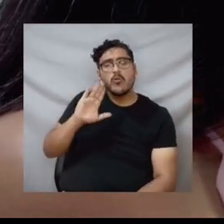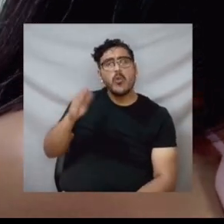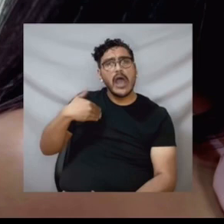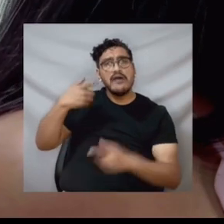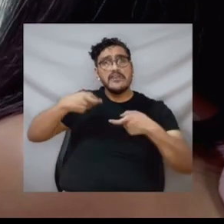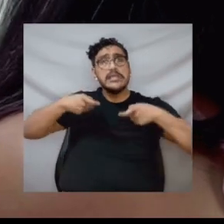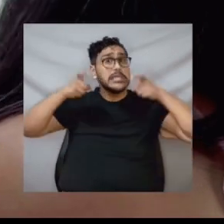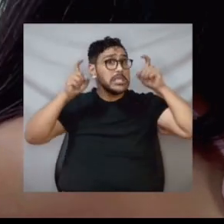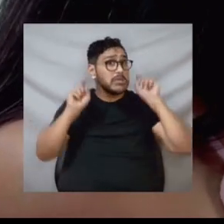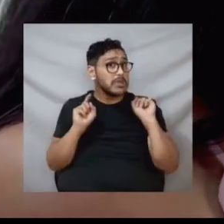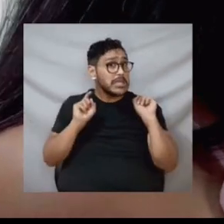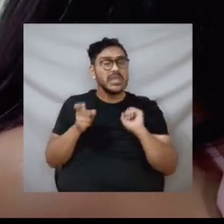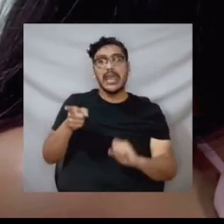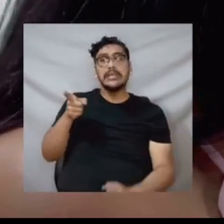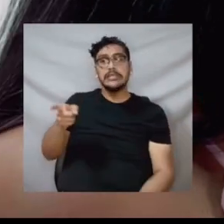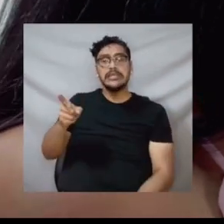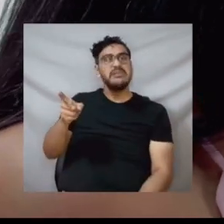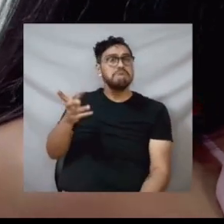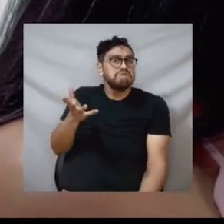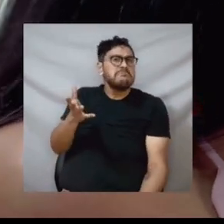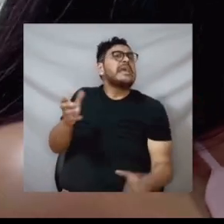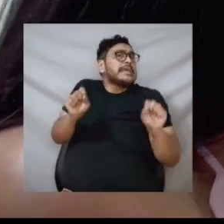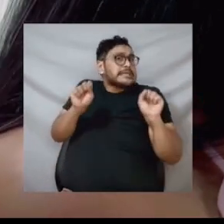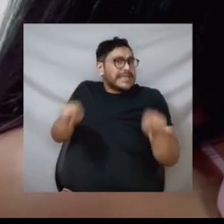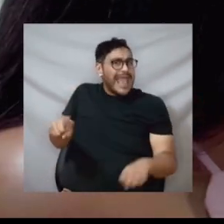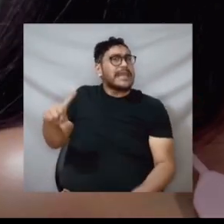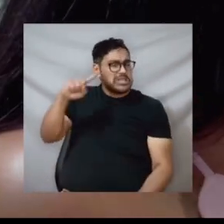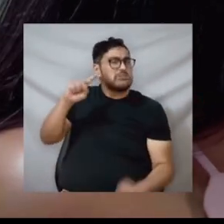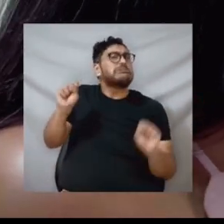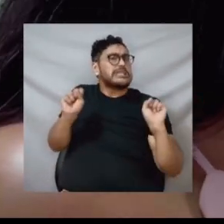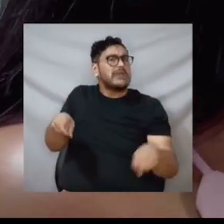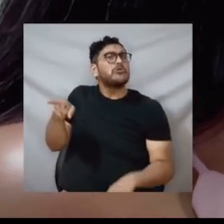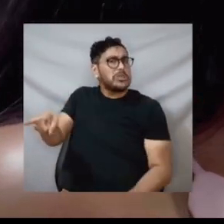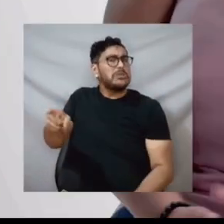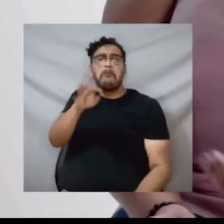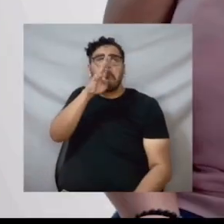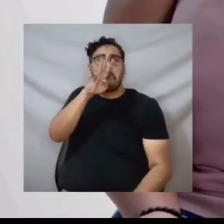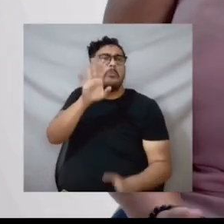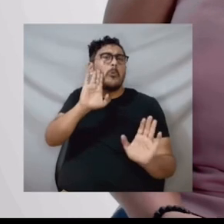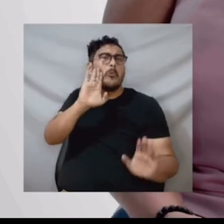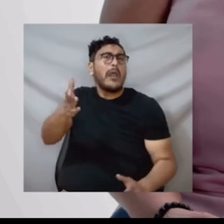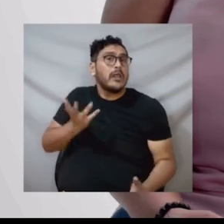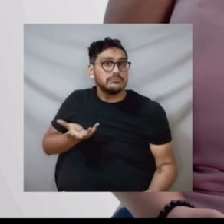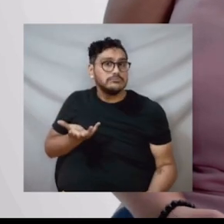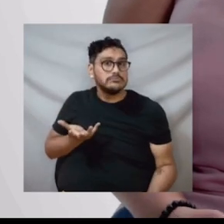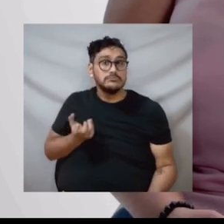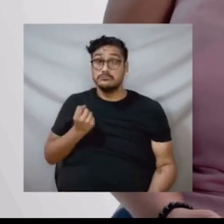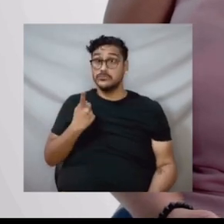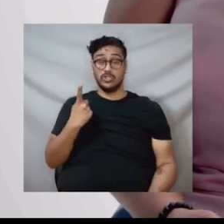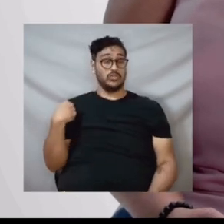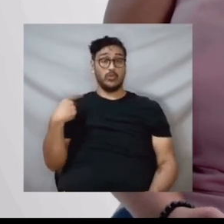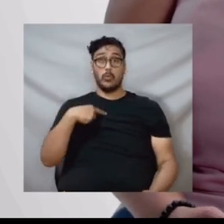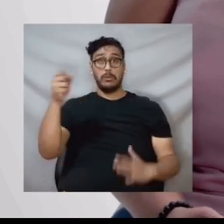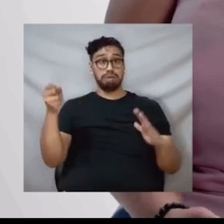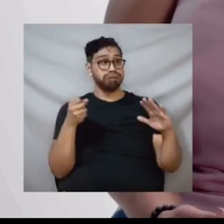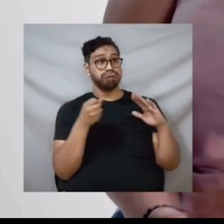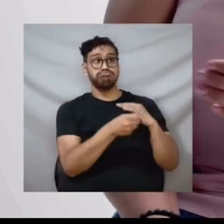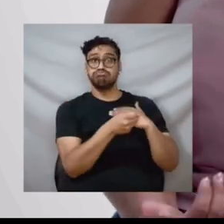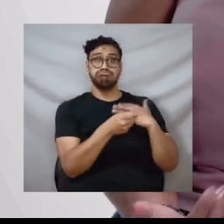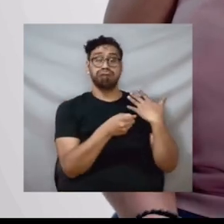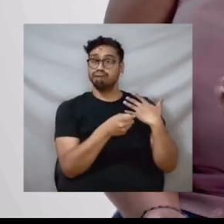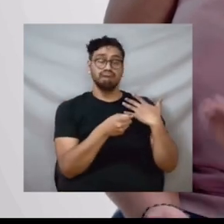know get him hearing aids and he will you know he can hear so he will be able to talk they had him um in oral school and and